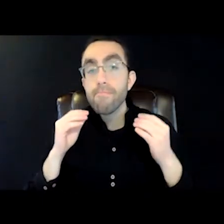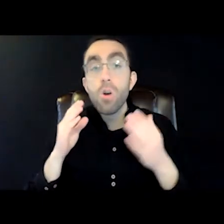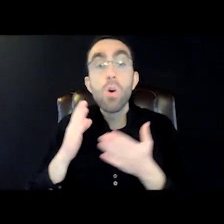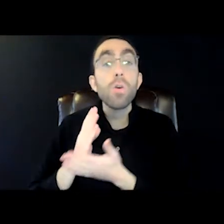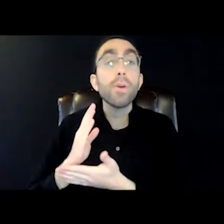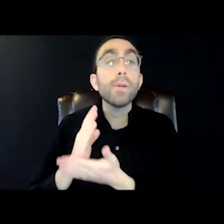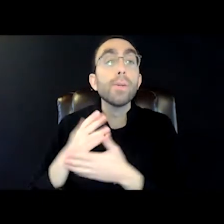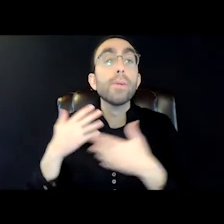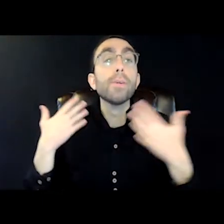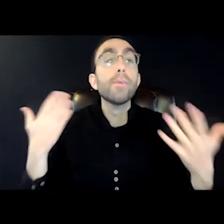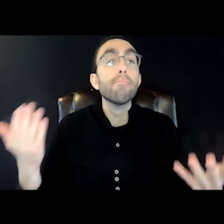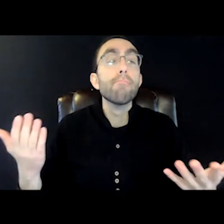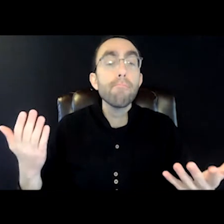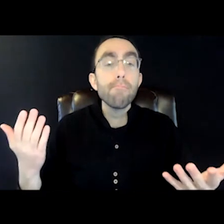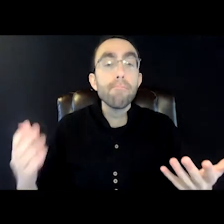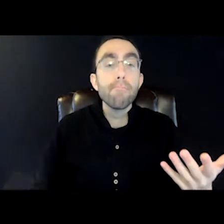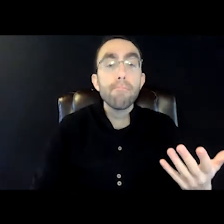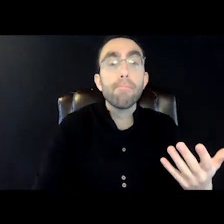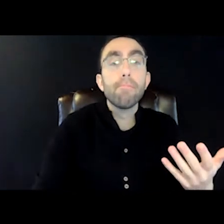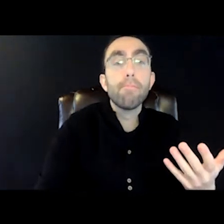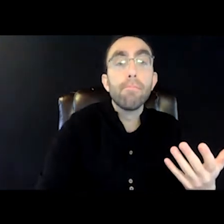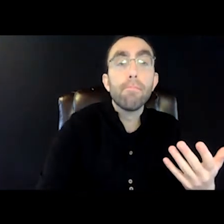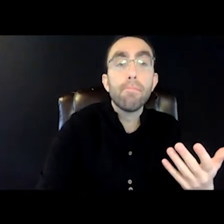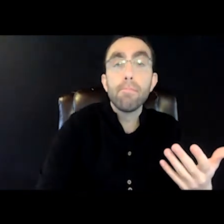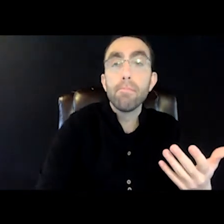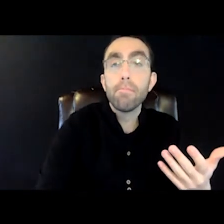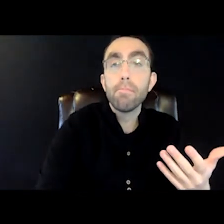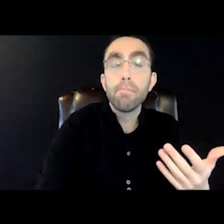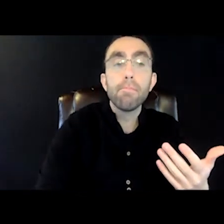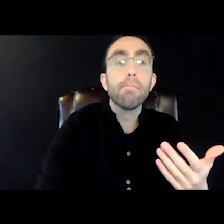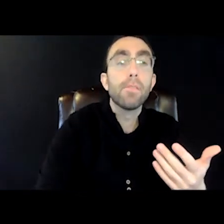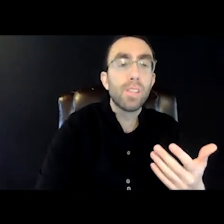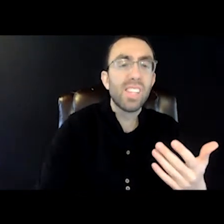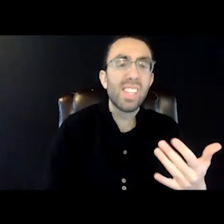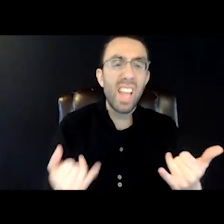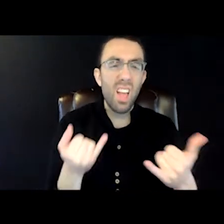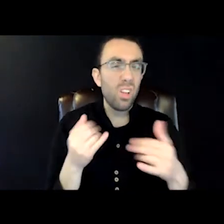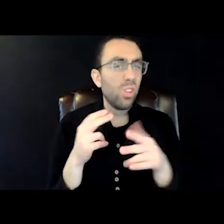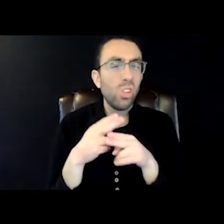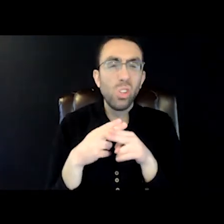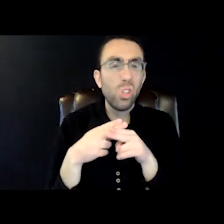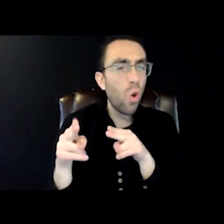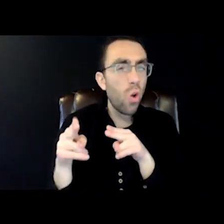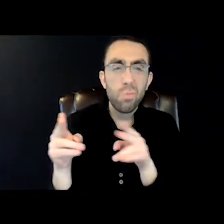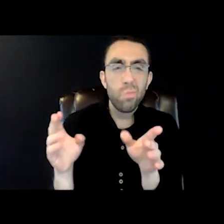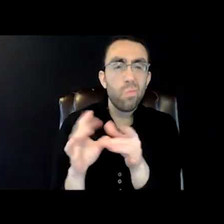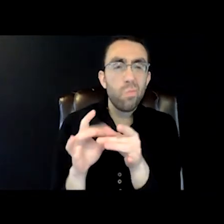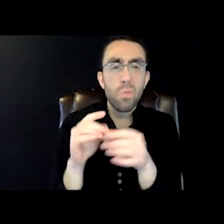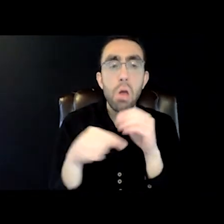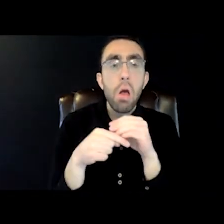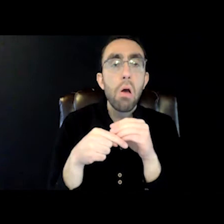Alrighty, so to chat a bit about the importance of climate visioning. So